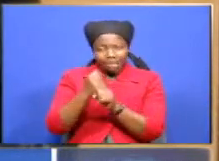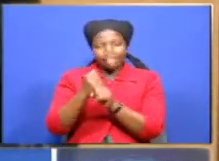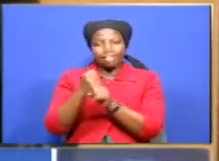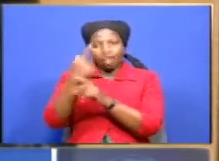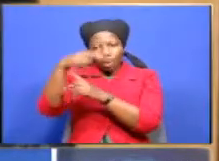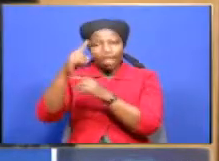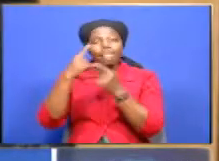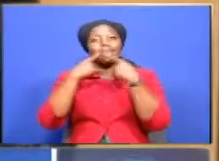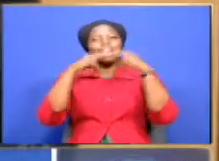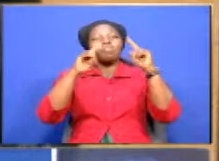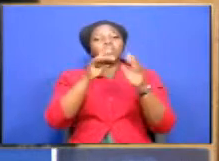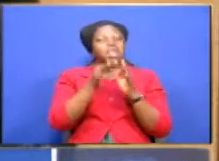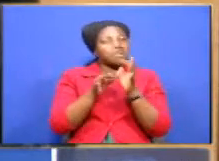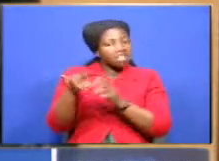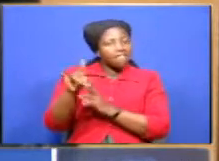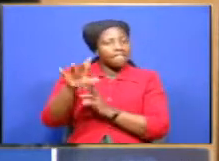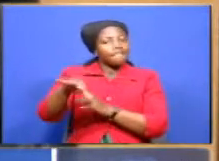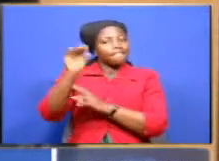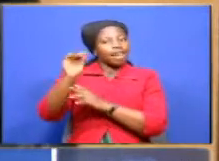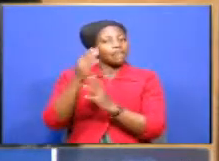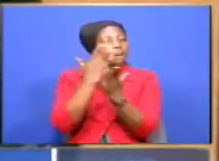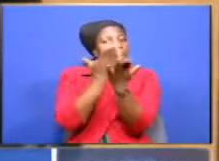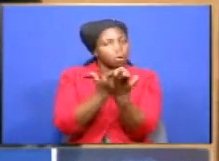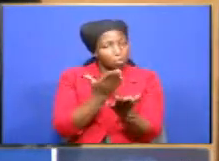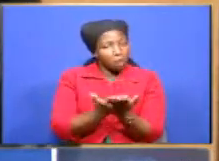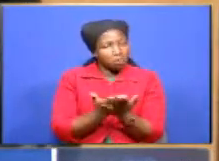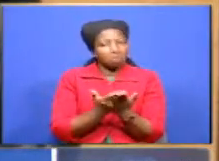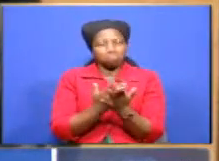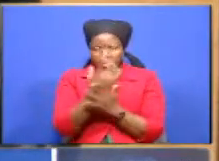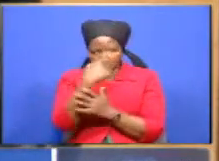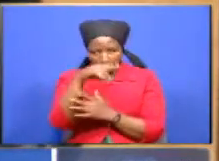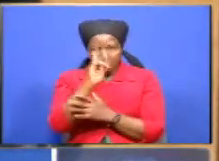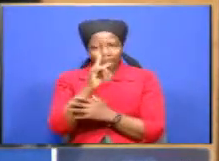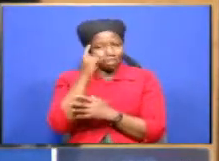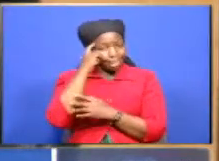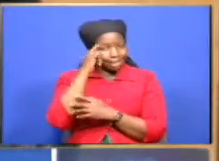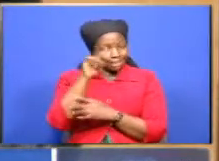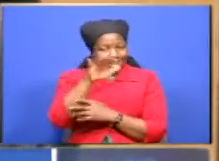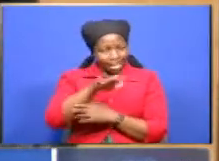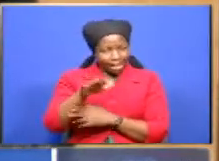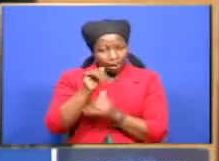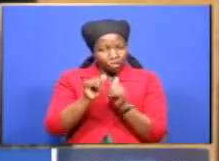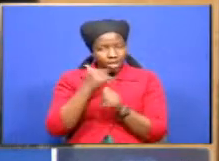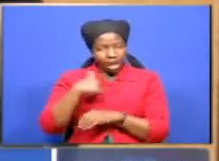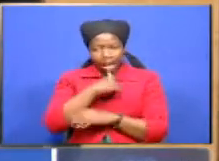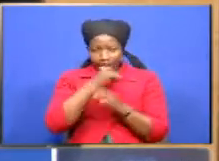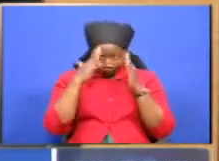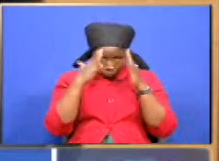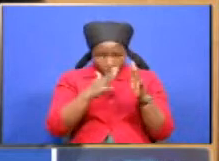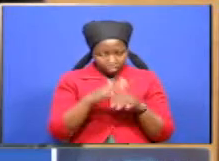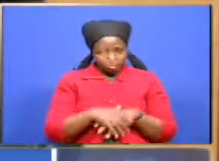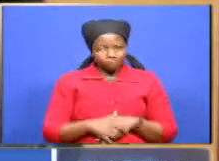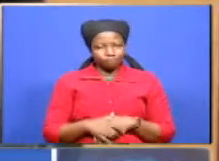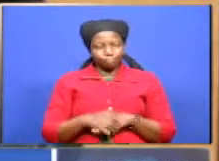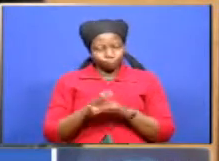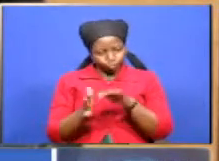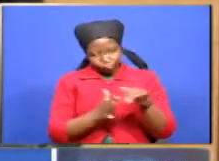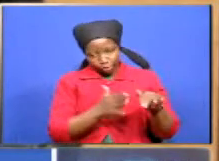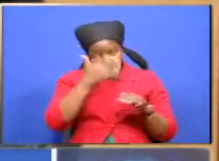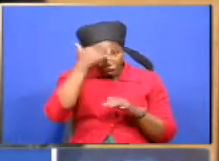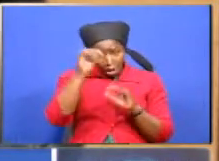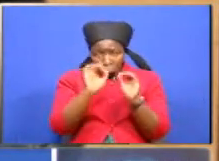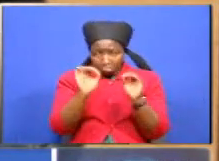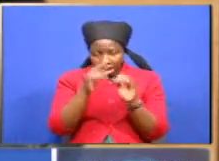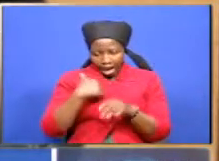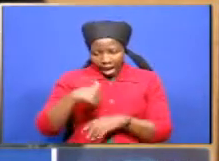announcement if he finds the proposals to be in order. I think those are the areas that we are looking at. Don't forget also, we are looking at